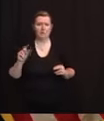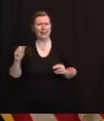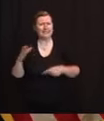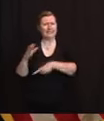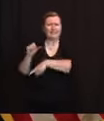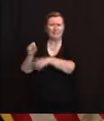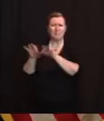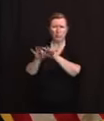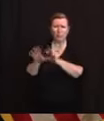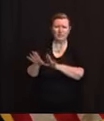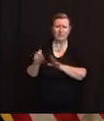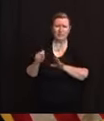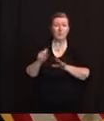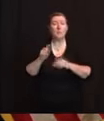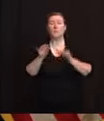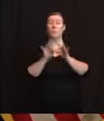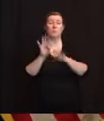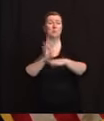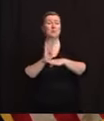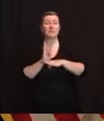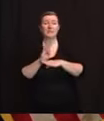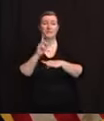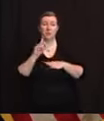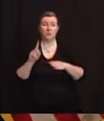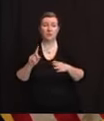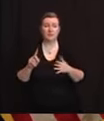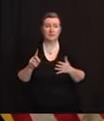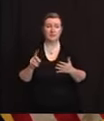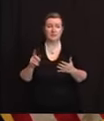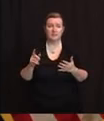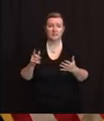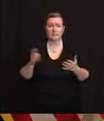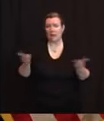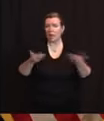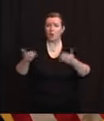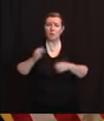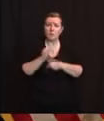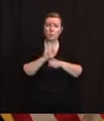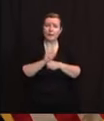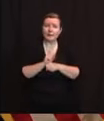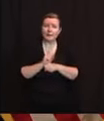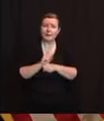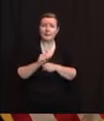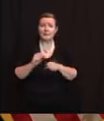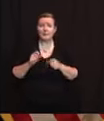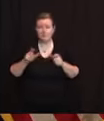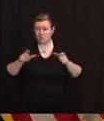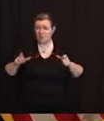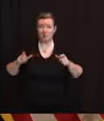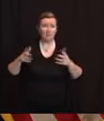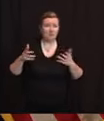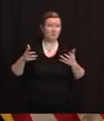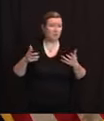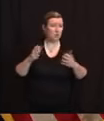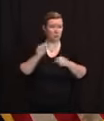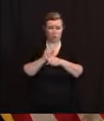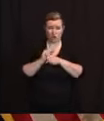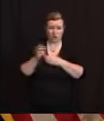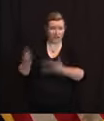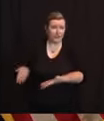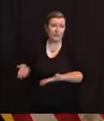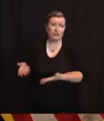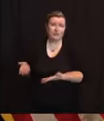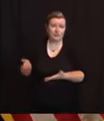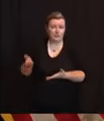overwhelmingly important employer and element of our economy. So you asked me how much time do we spend thinking about it. We spend a lot of time on